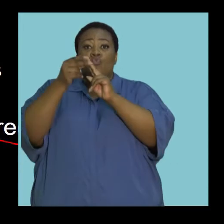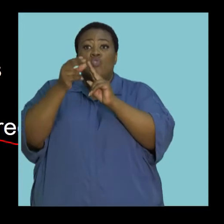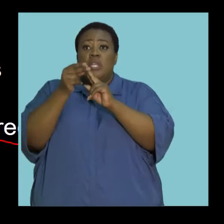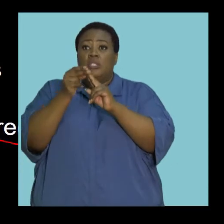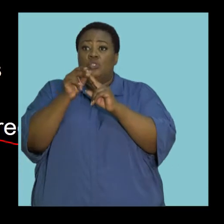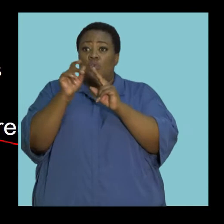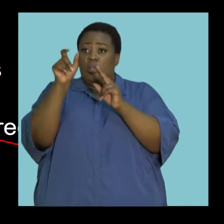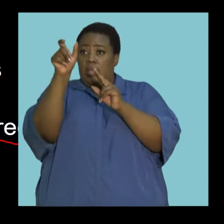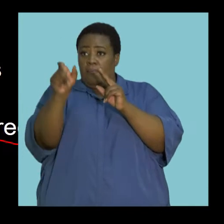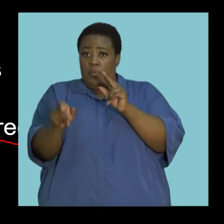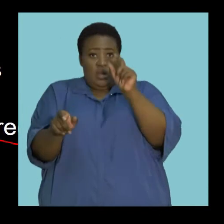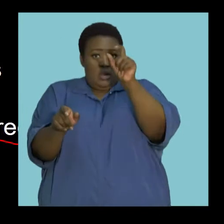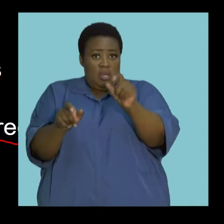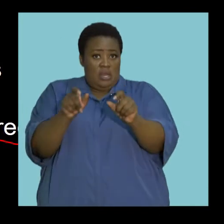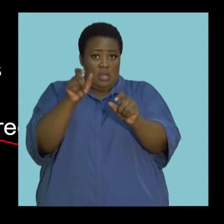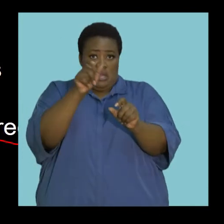No units in the body of the table.